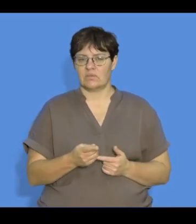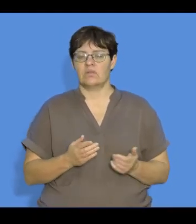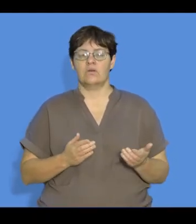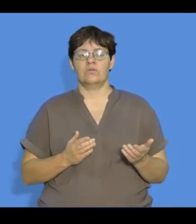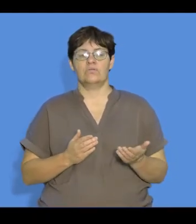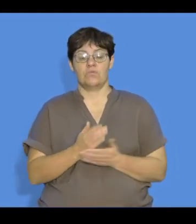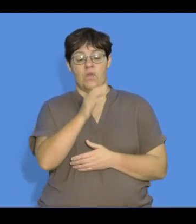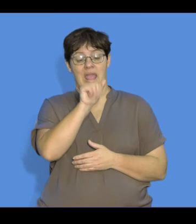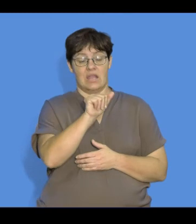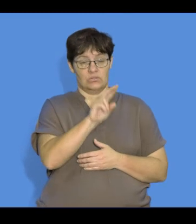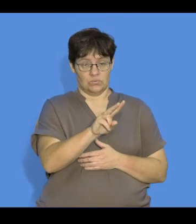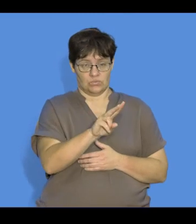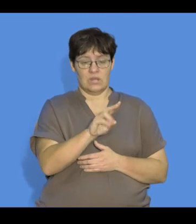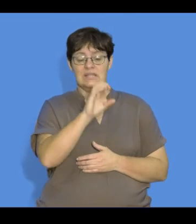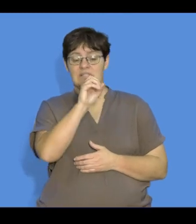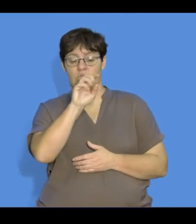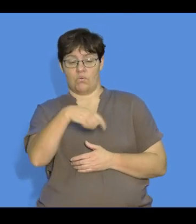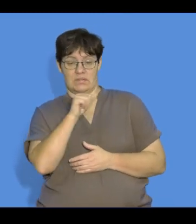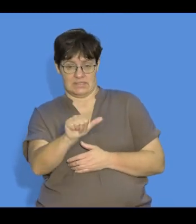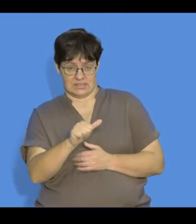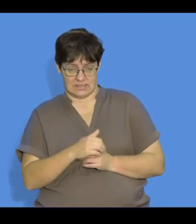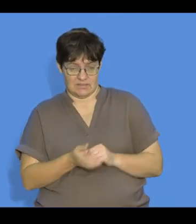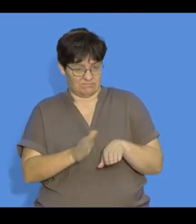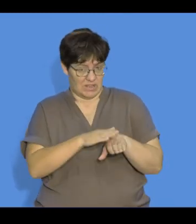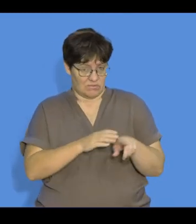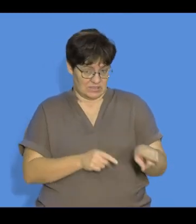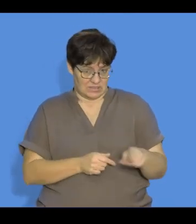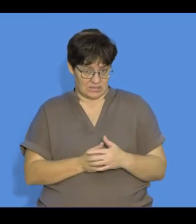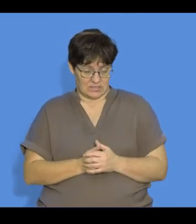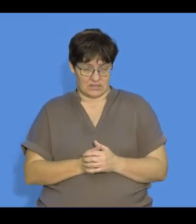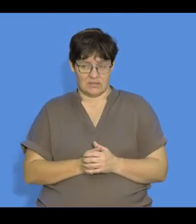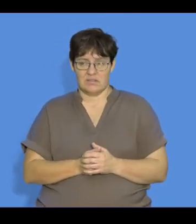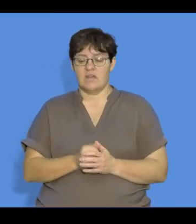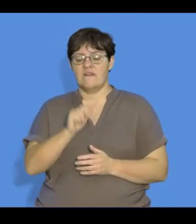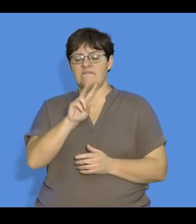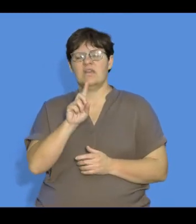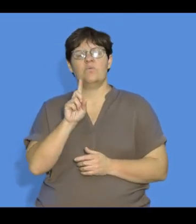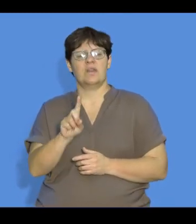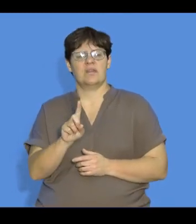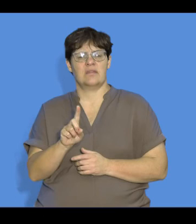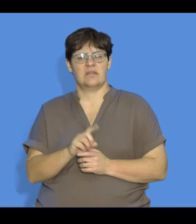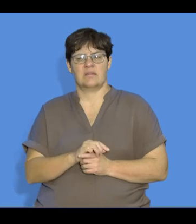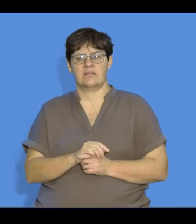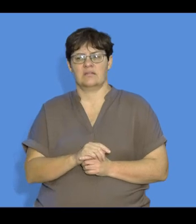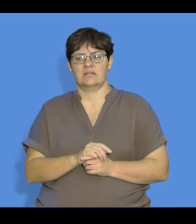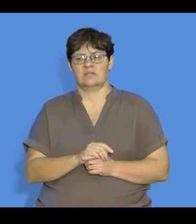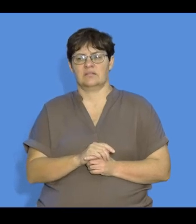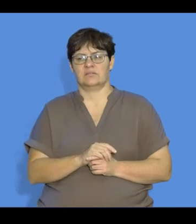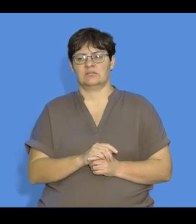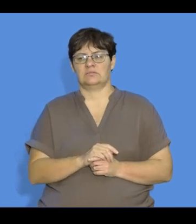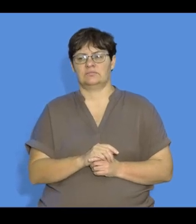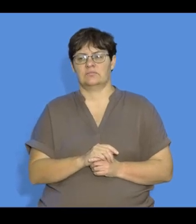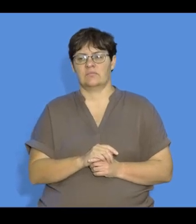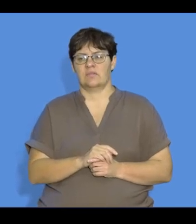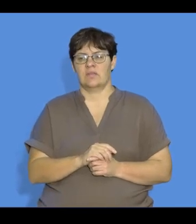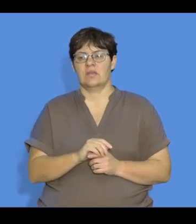A2 is given as 0.6. Now this voltmeter V1 in not so many ways, it's equals